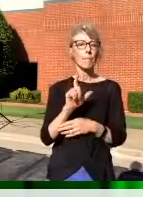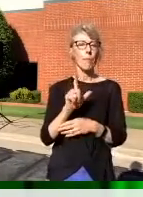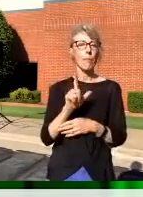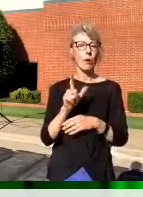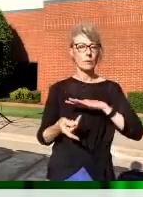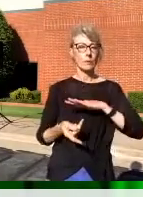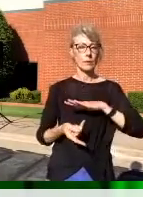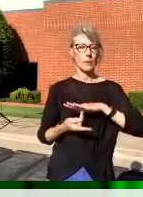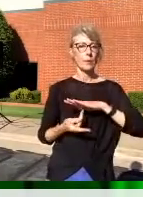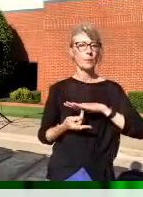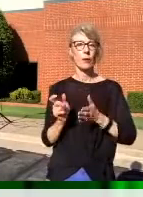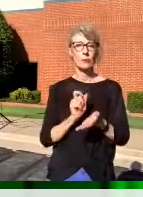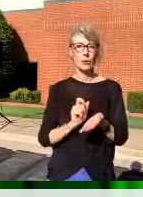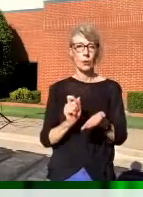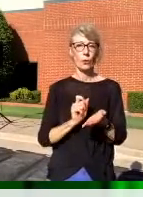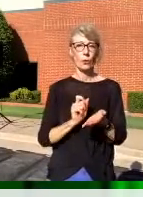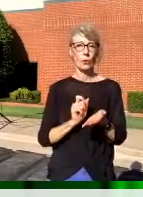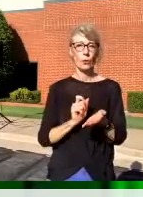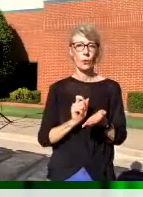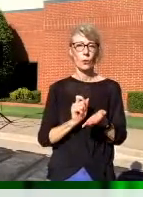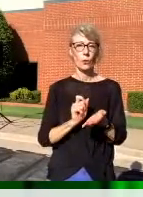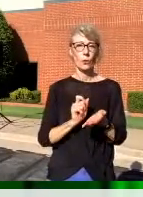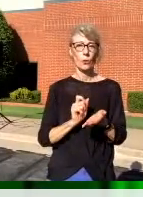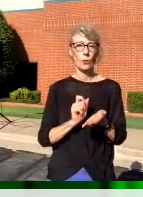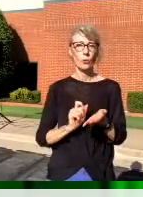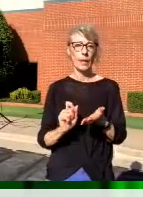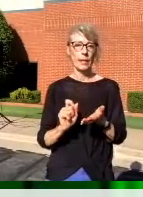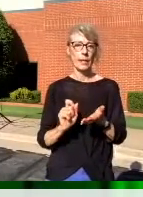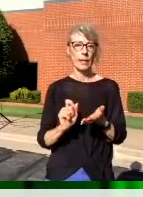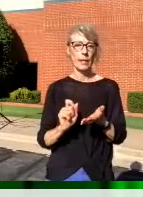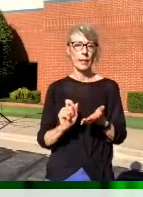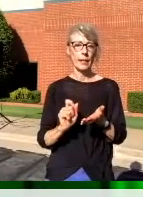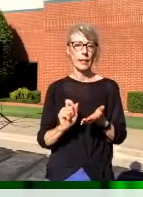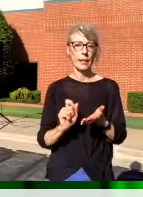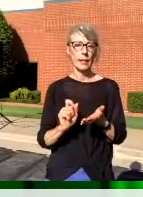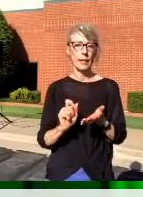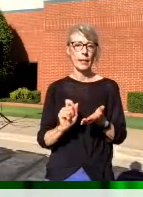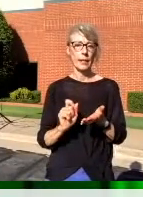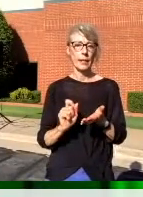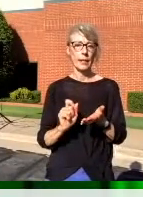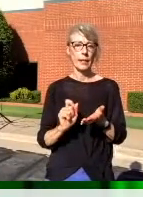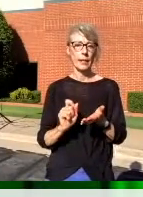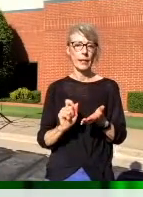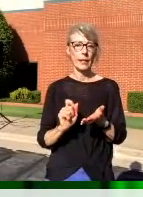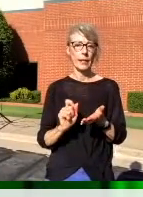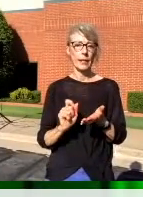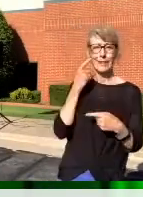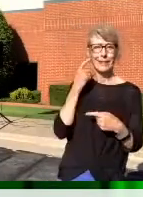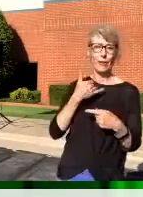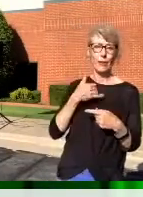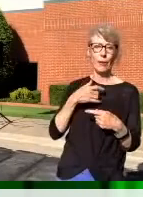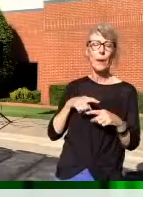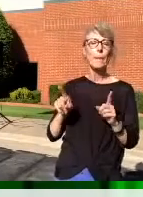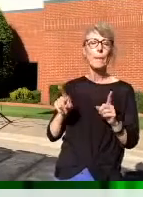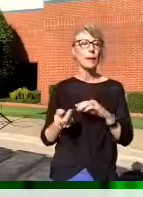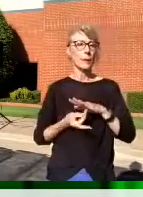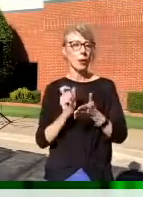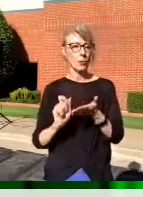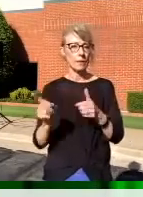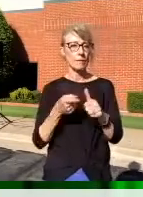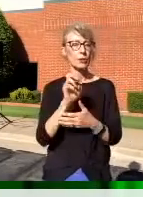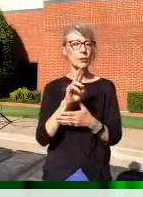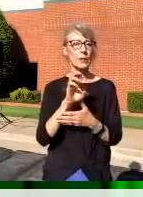think that many people in his day would have thought blasphemous, but it was absolutely radical. He writes this in the book of 1 Corinthians chapter 3. He says